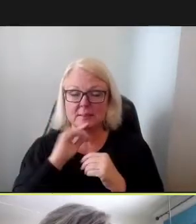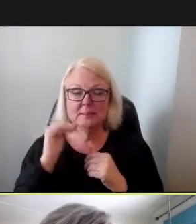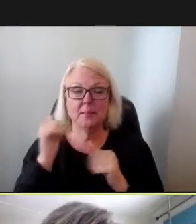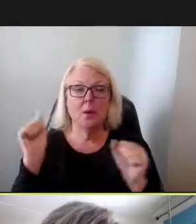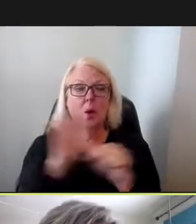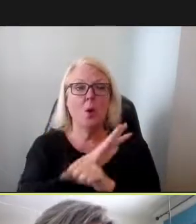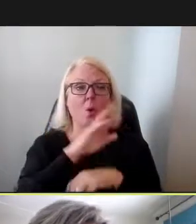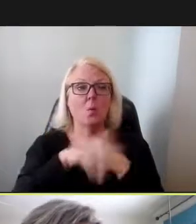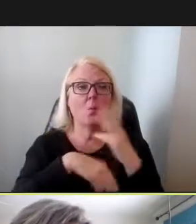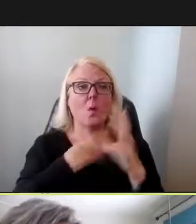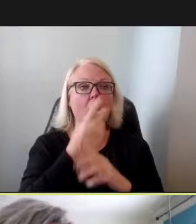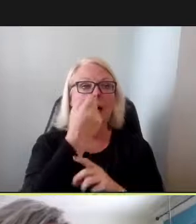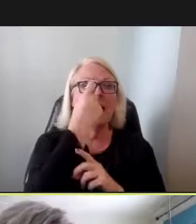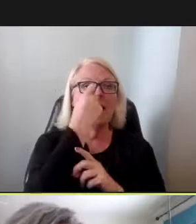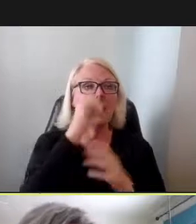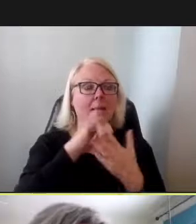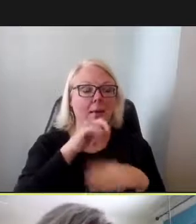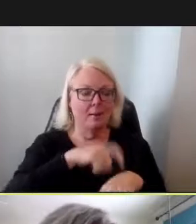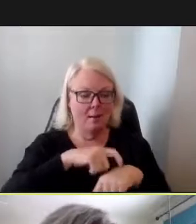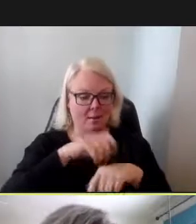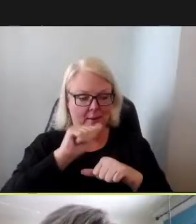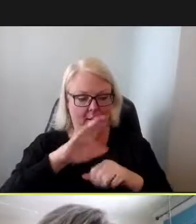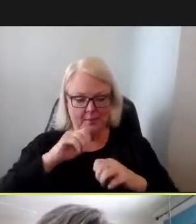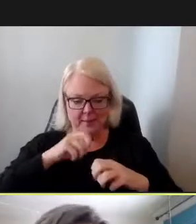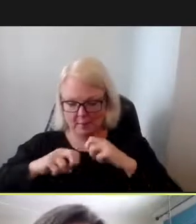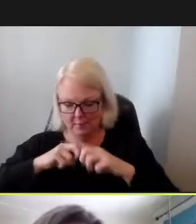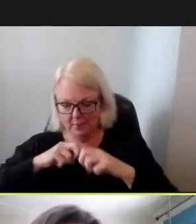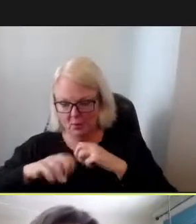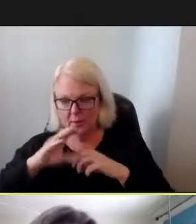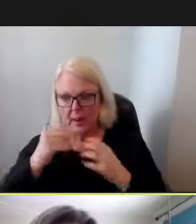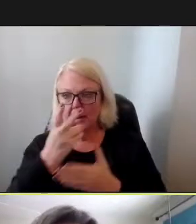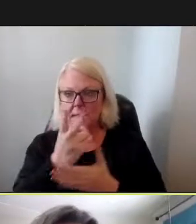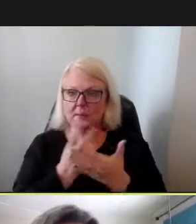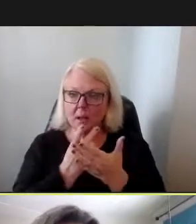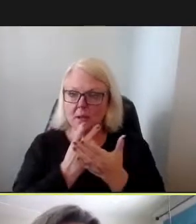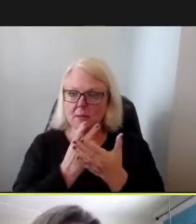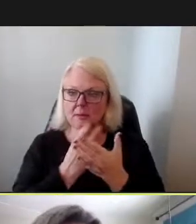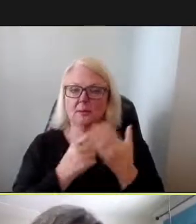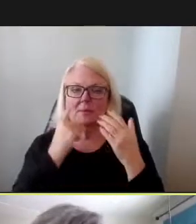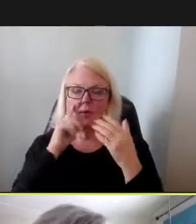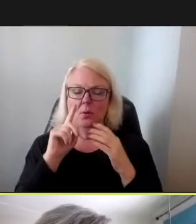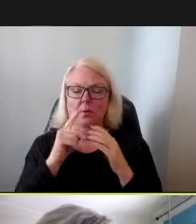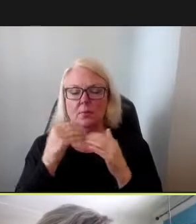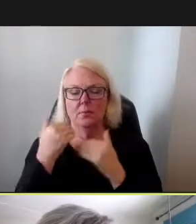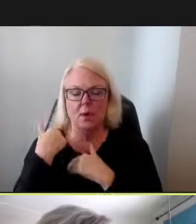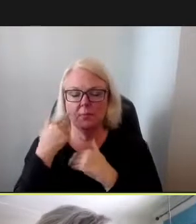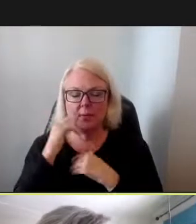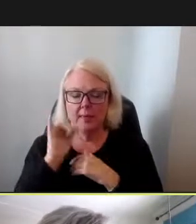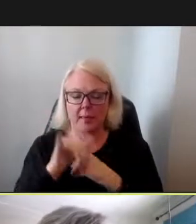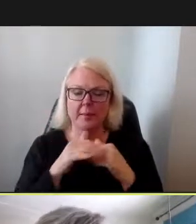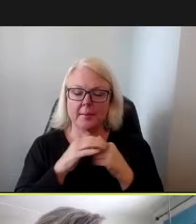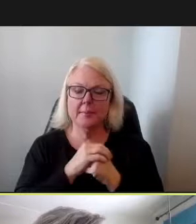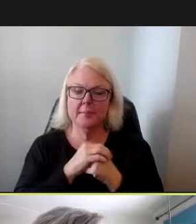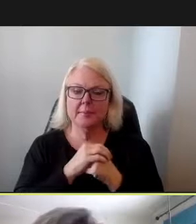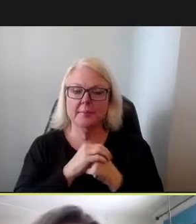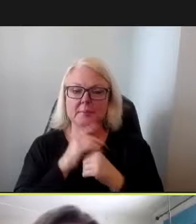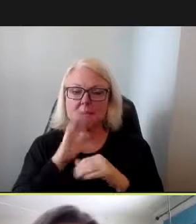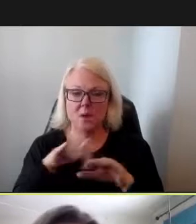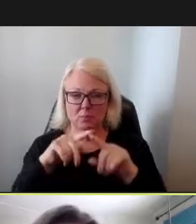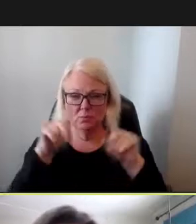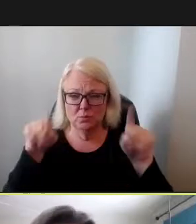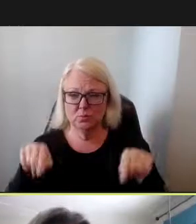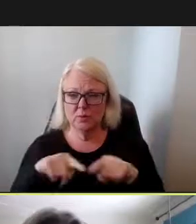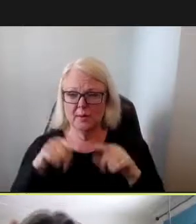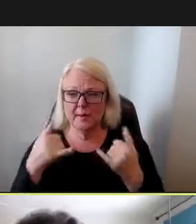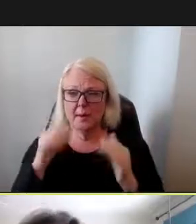suddenly understands that time can be both difficult and exhausting to account for. On the screen now is